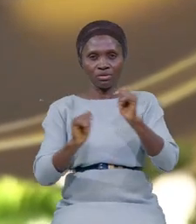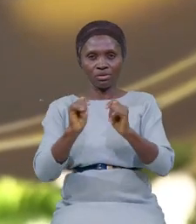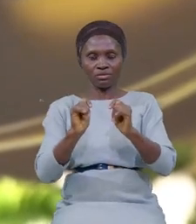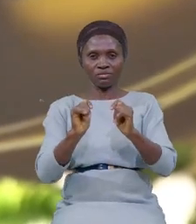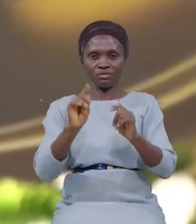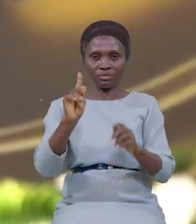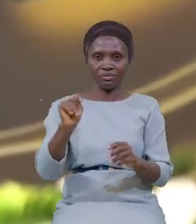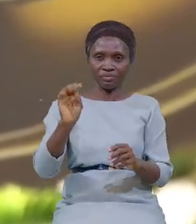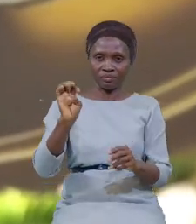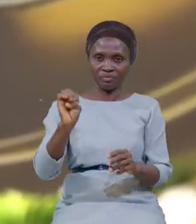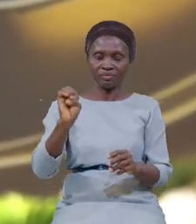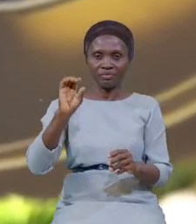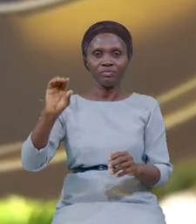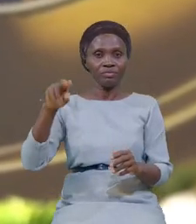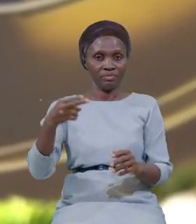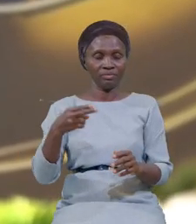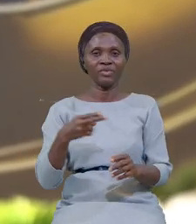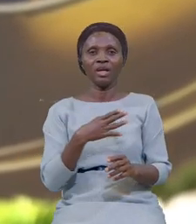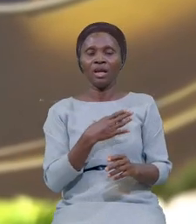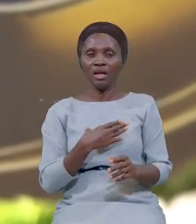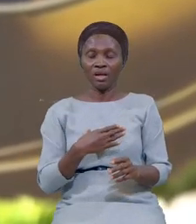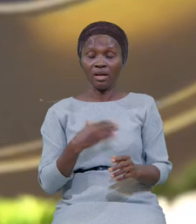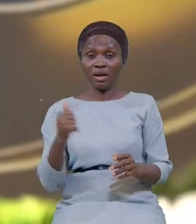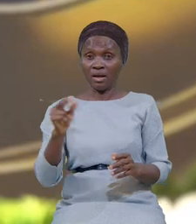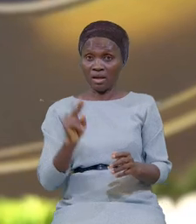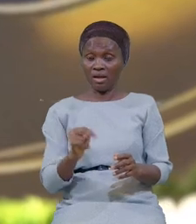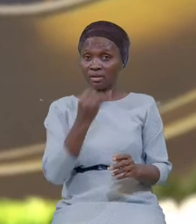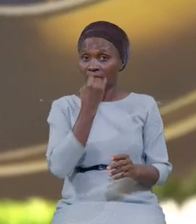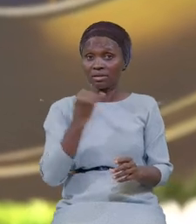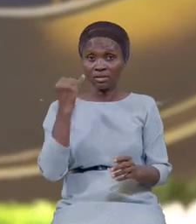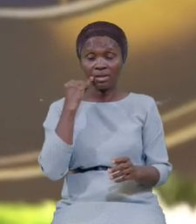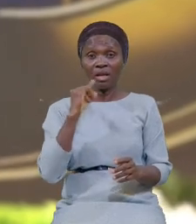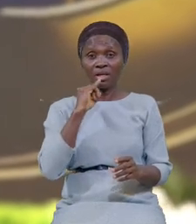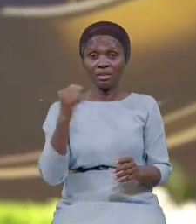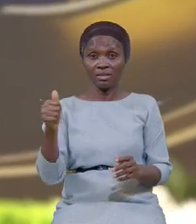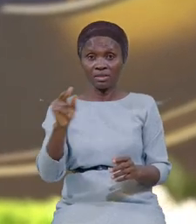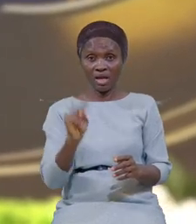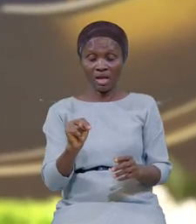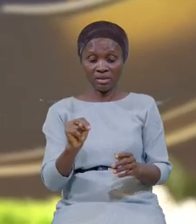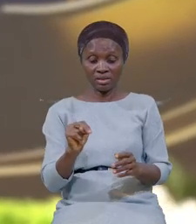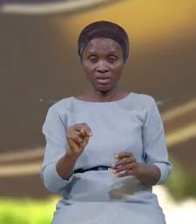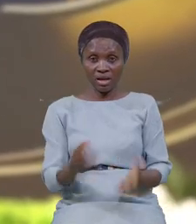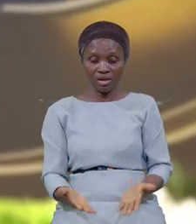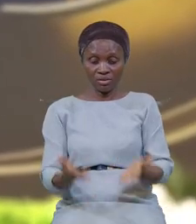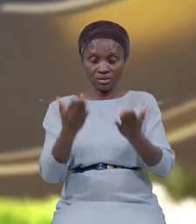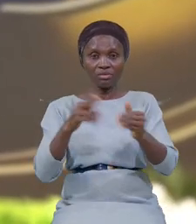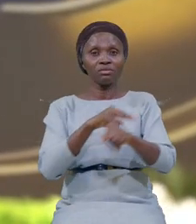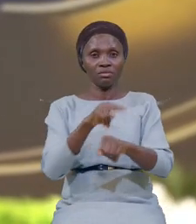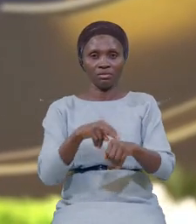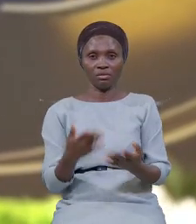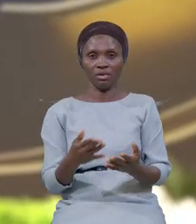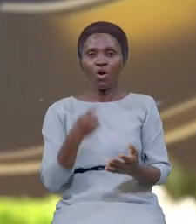nation. And Israel is an exalted nation. Who were the people,